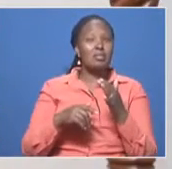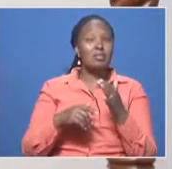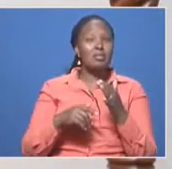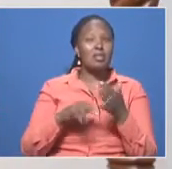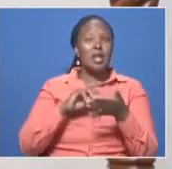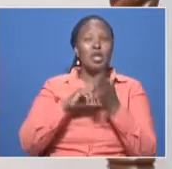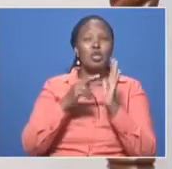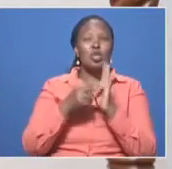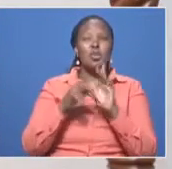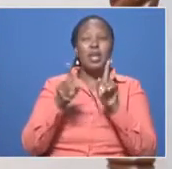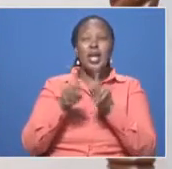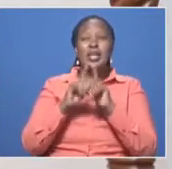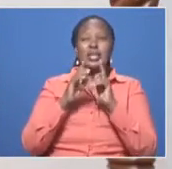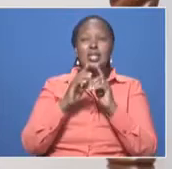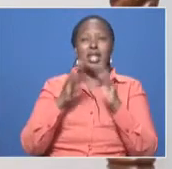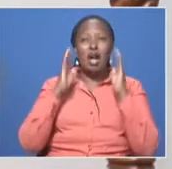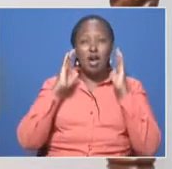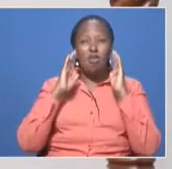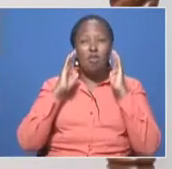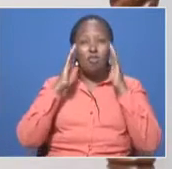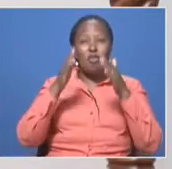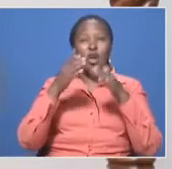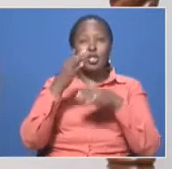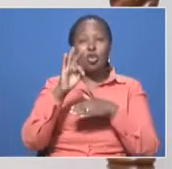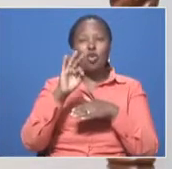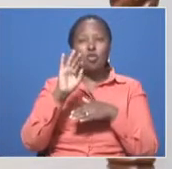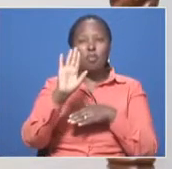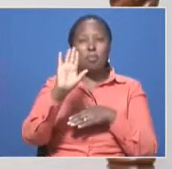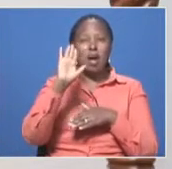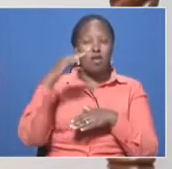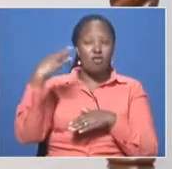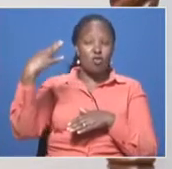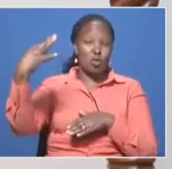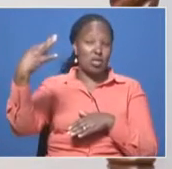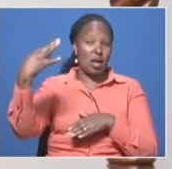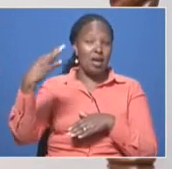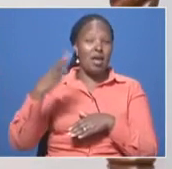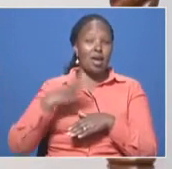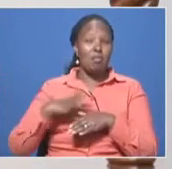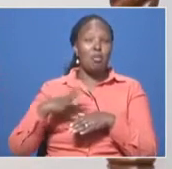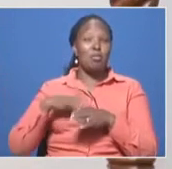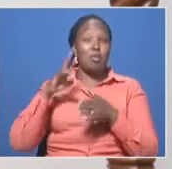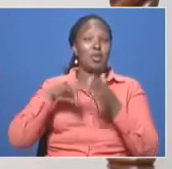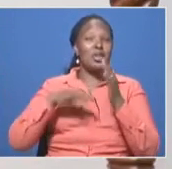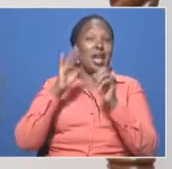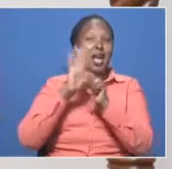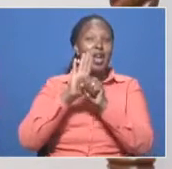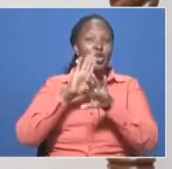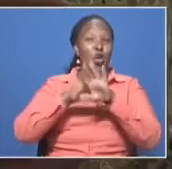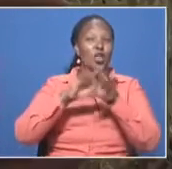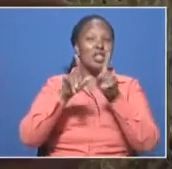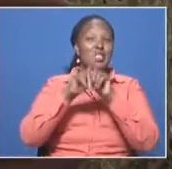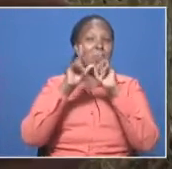much as a kind of forecast of your future. Did people read a little bit too much into that